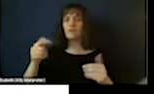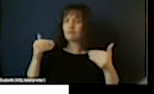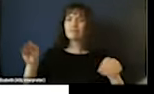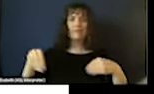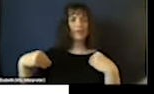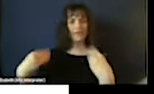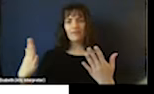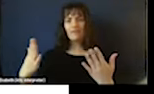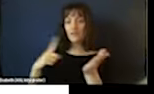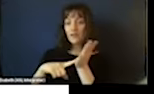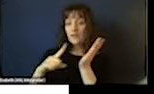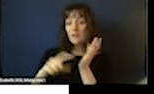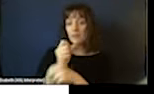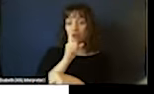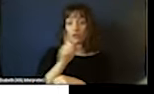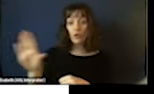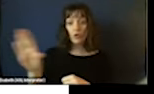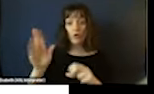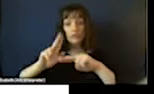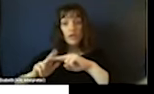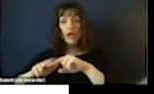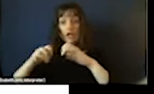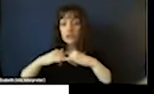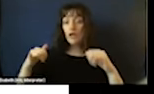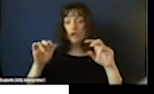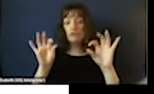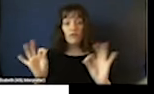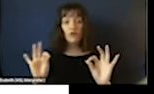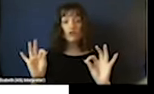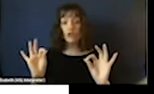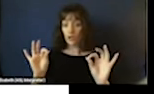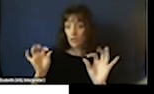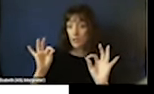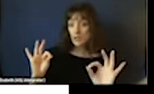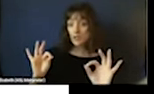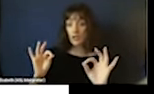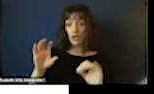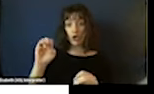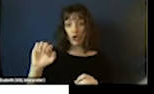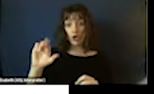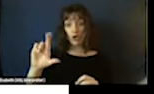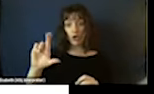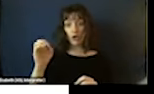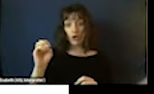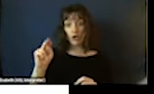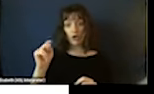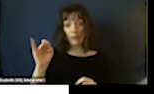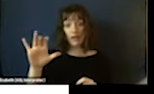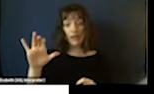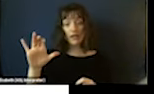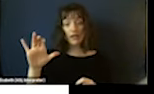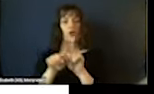supply of equipment to teaching available. Ask for accessibility needs when assigning office space. This could